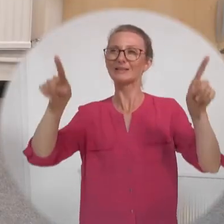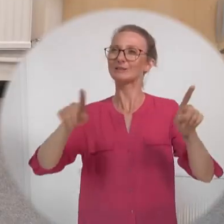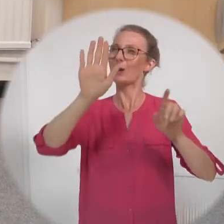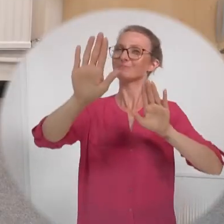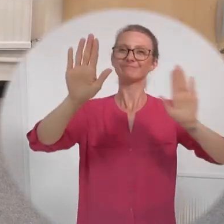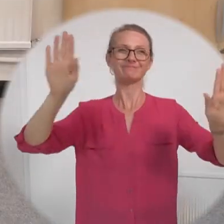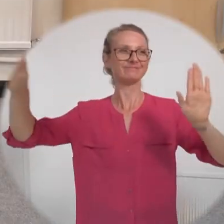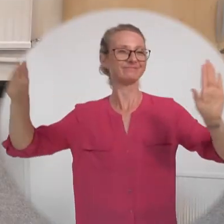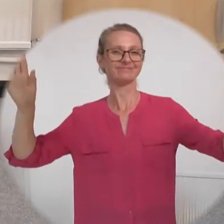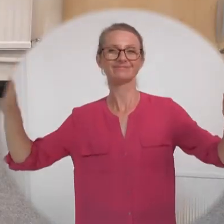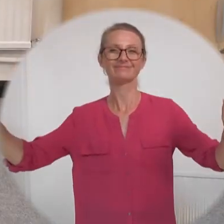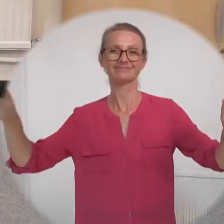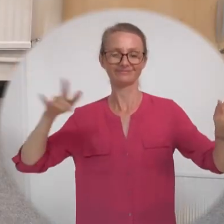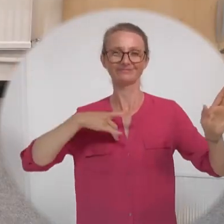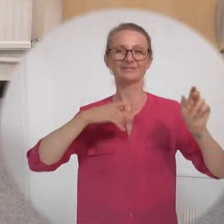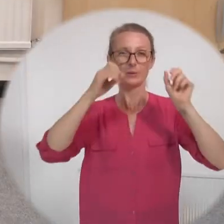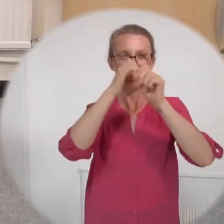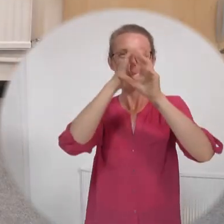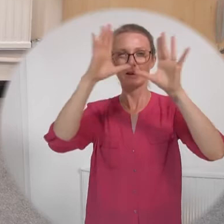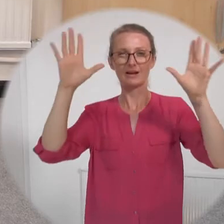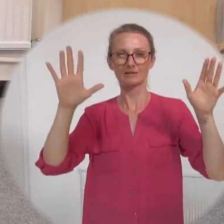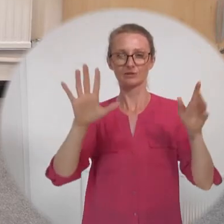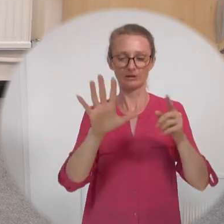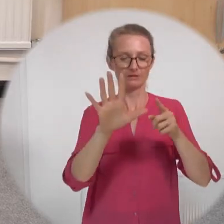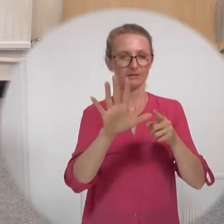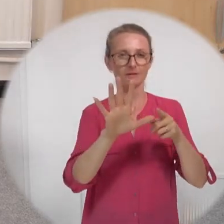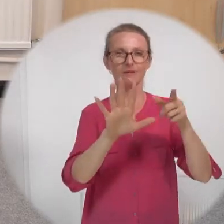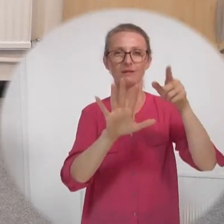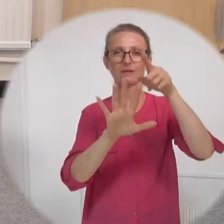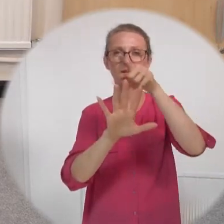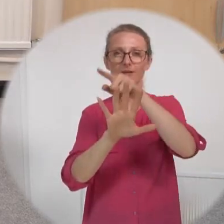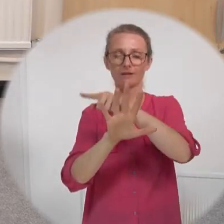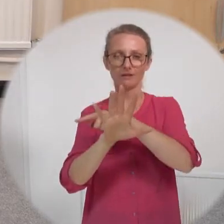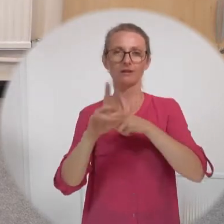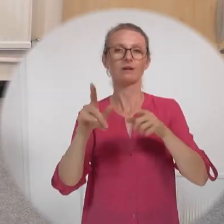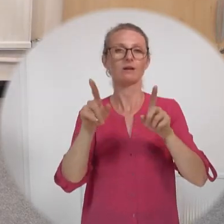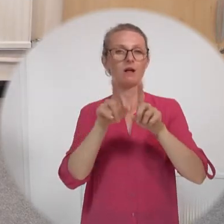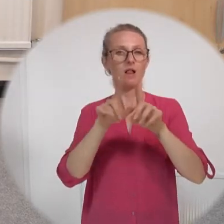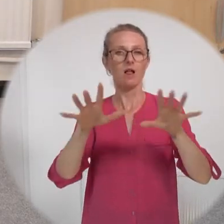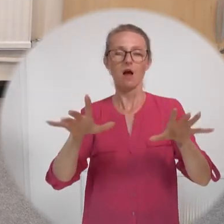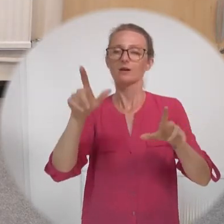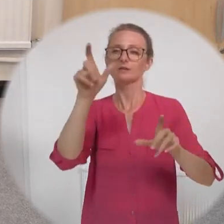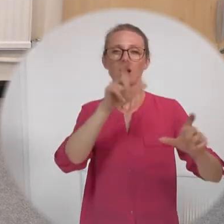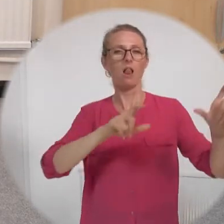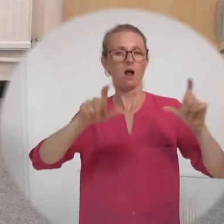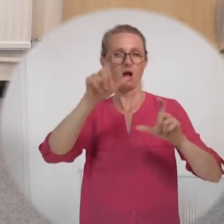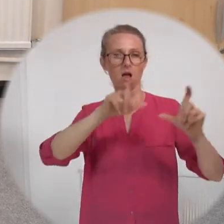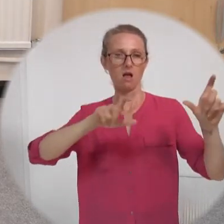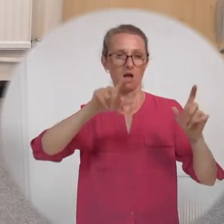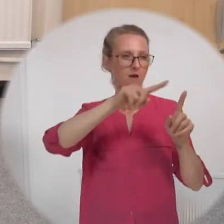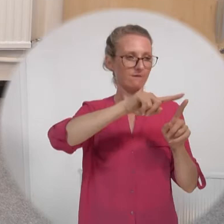of your fingers and thumbs are tracing one of the colours. It's quite a nice